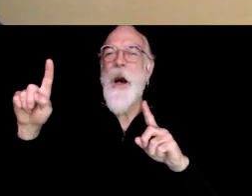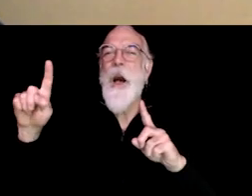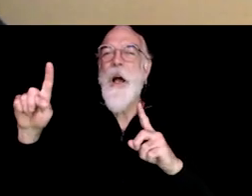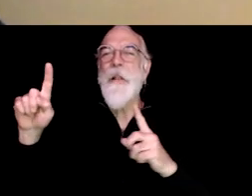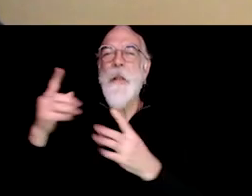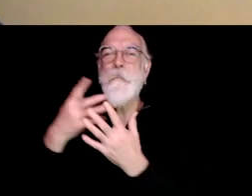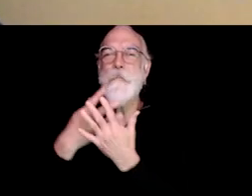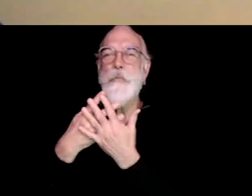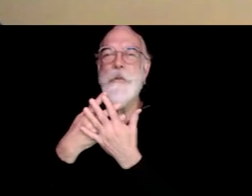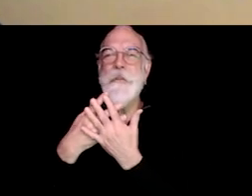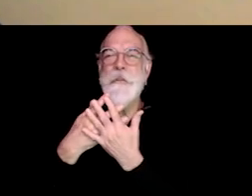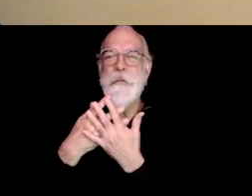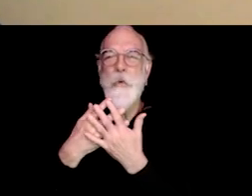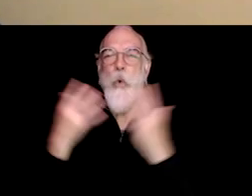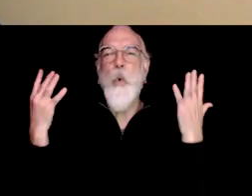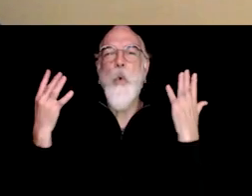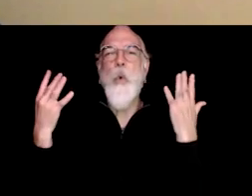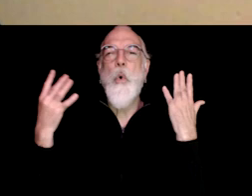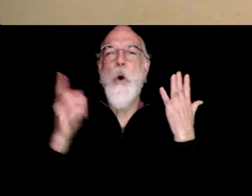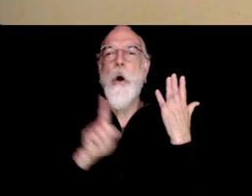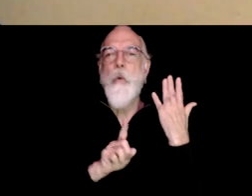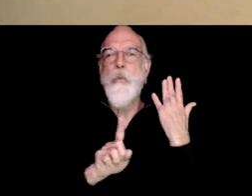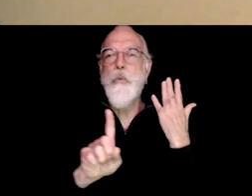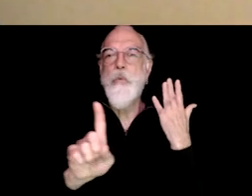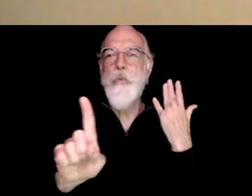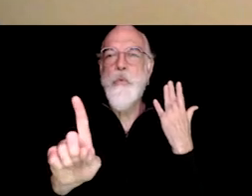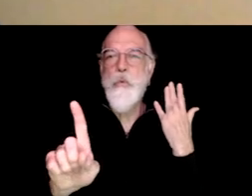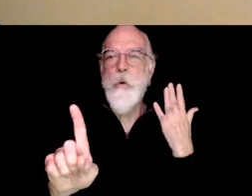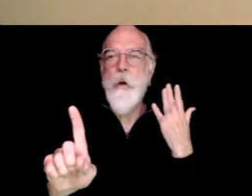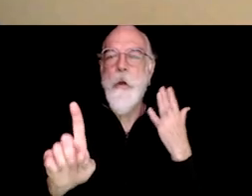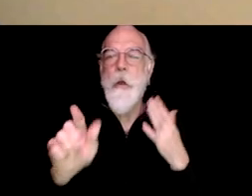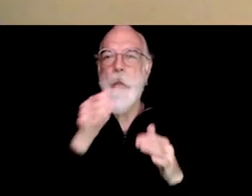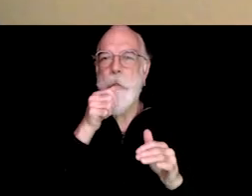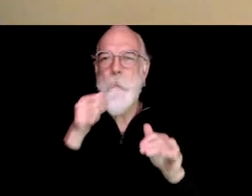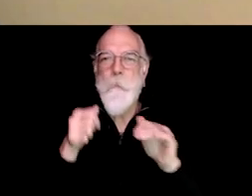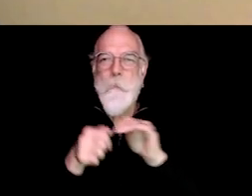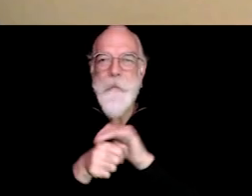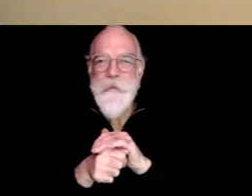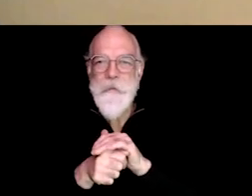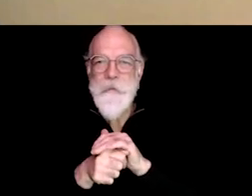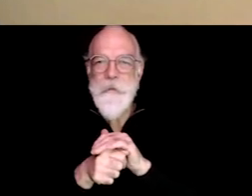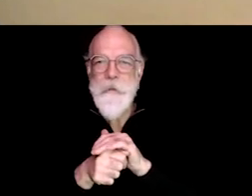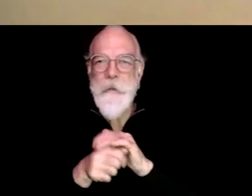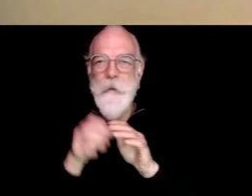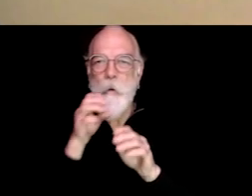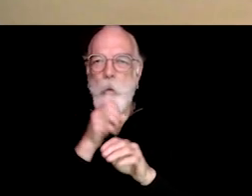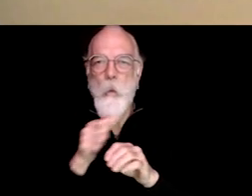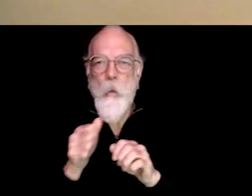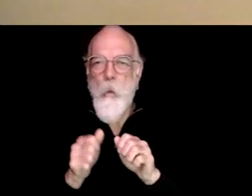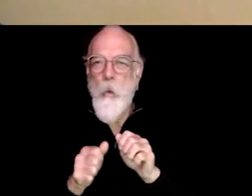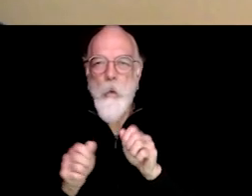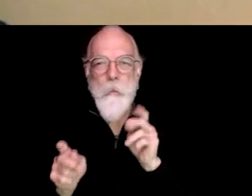ones who taught we are always a breath away from bullets.